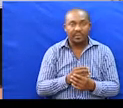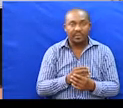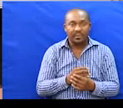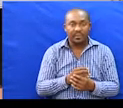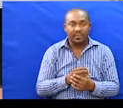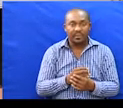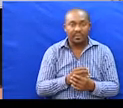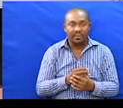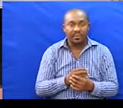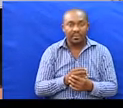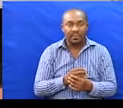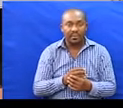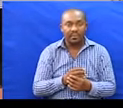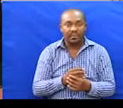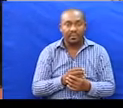Now,